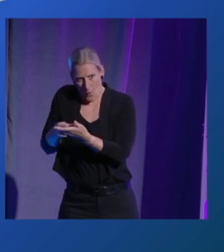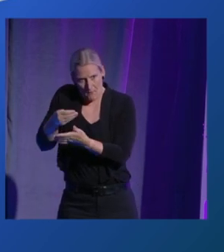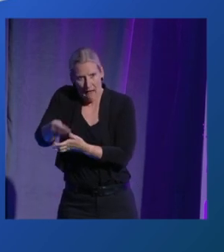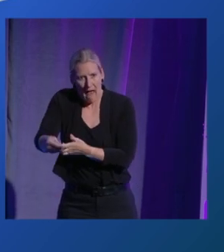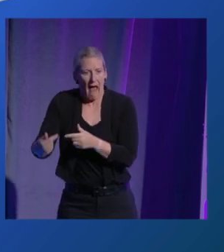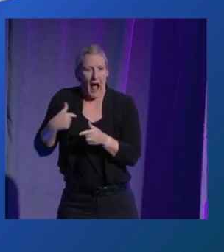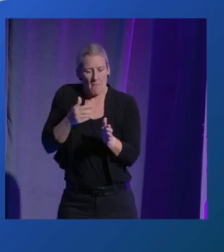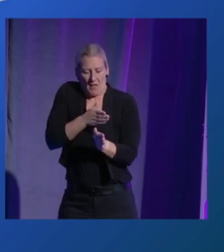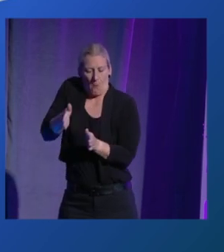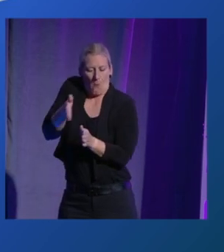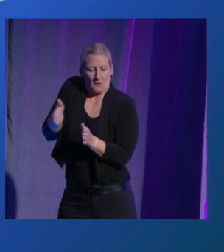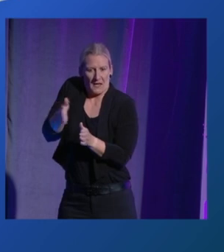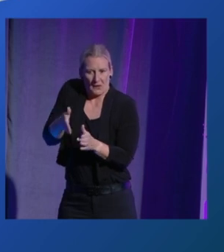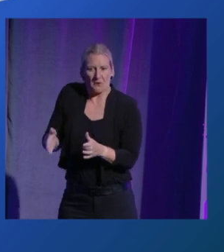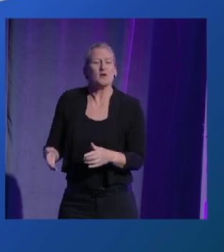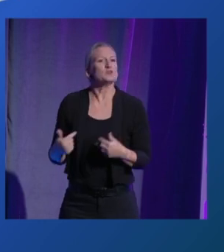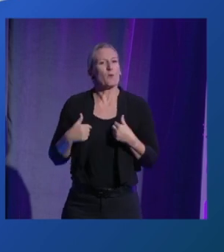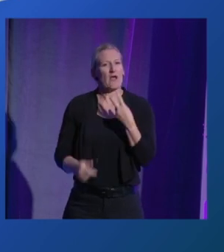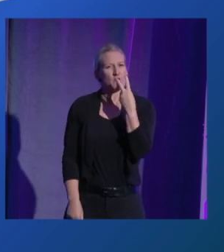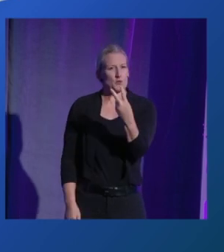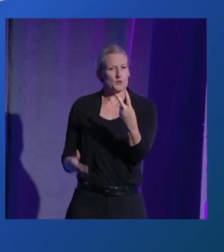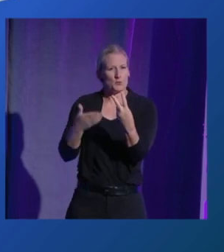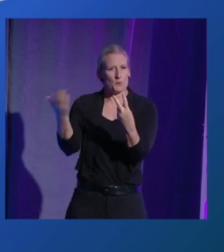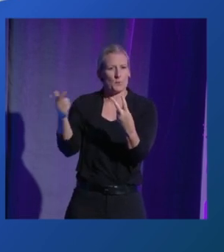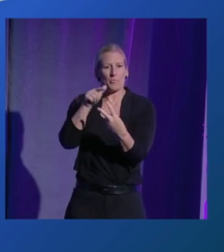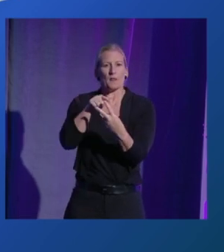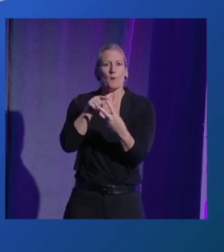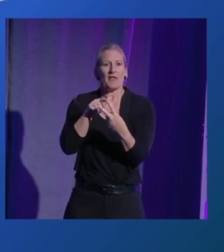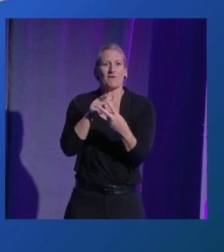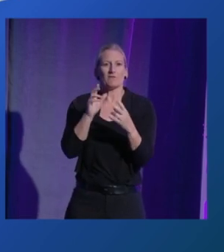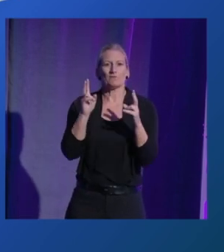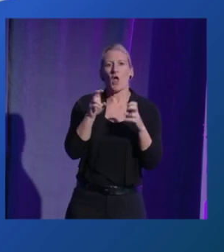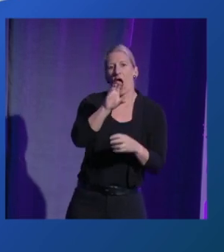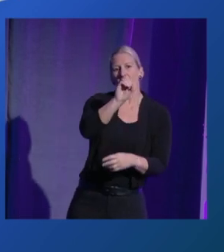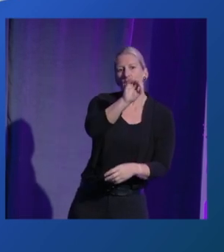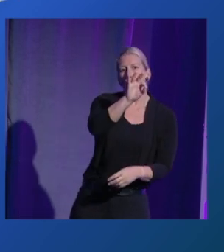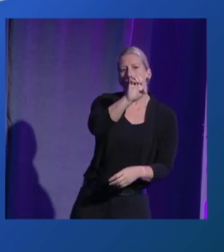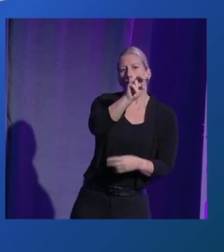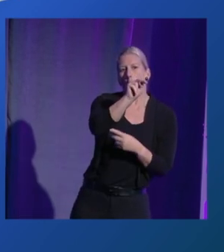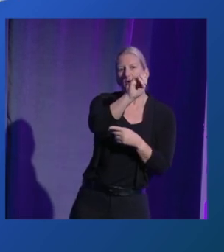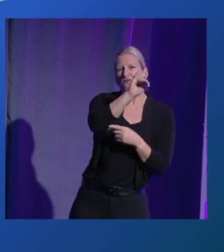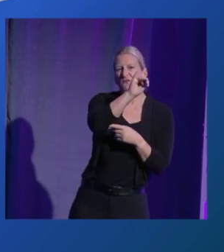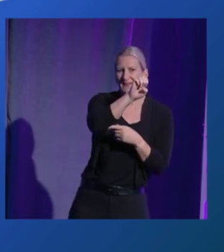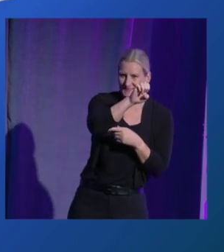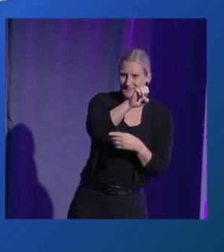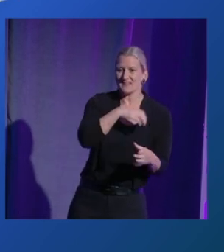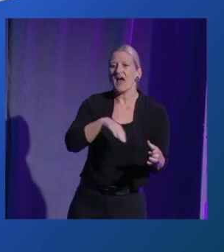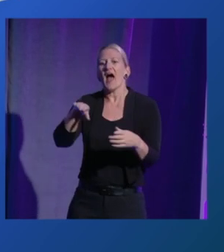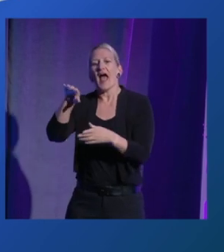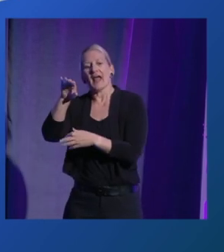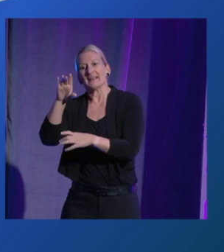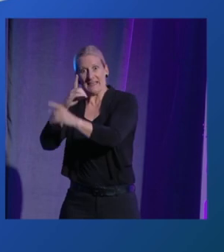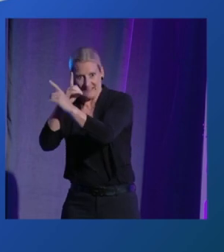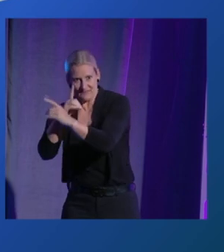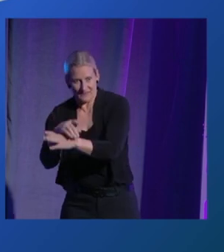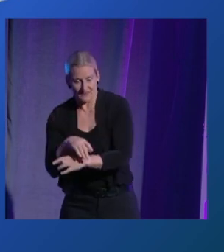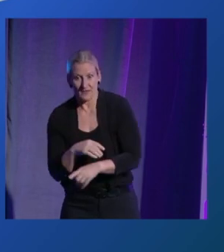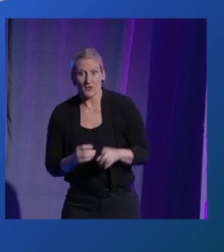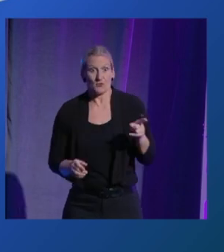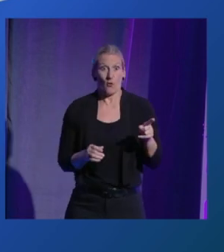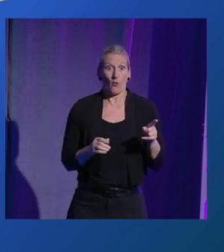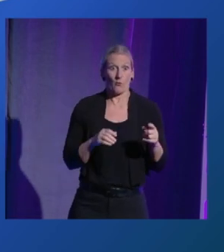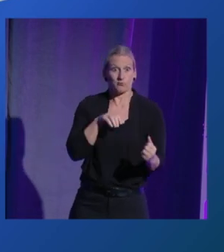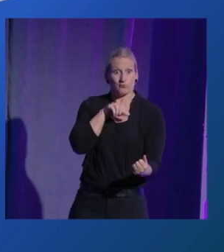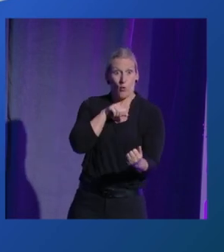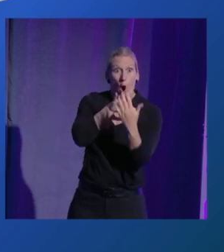this when we look at it we think about it in two terms sort of an offensively and defensively um from a offensive perspective you a big part of